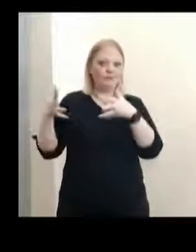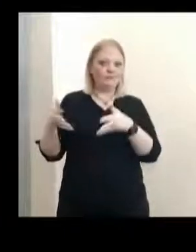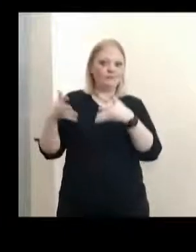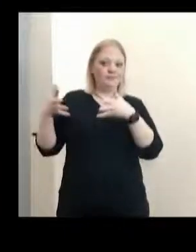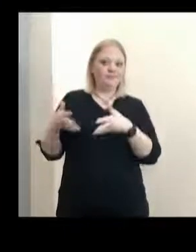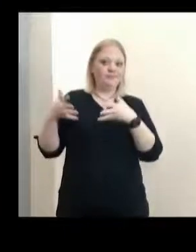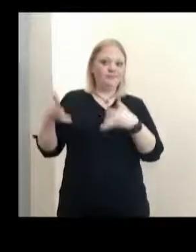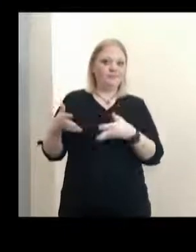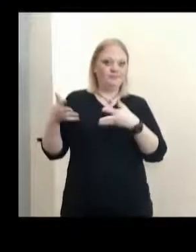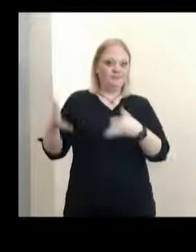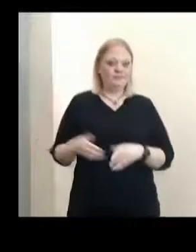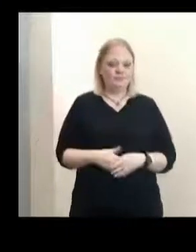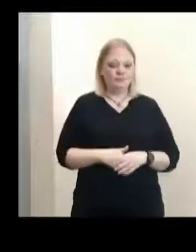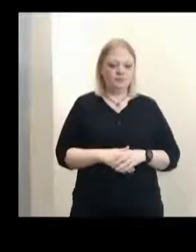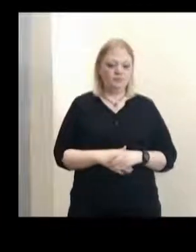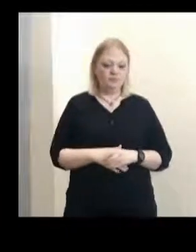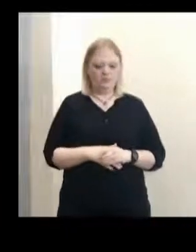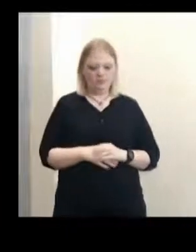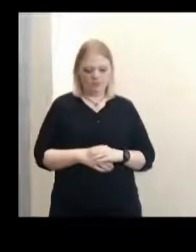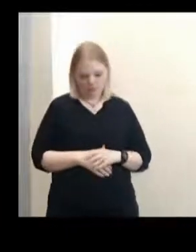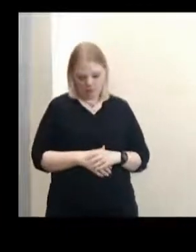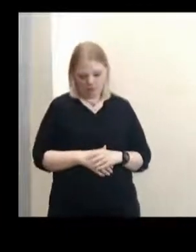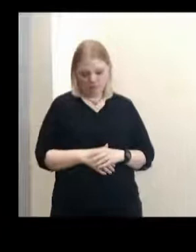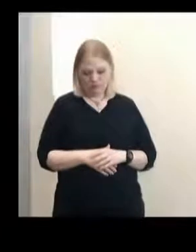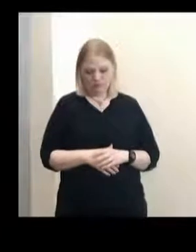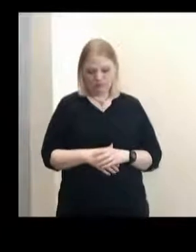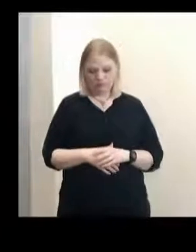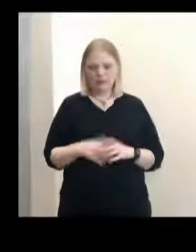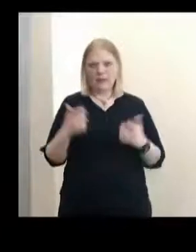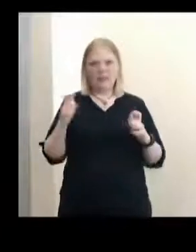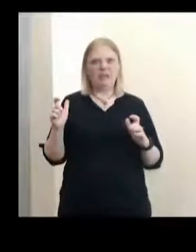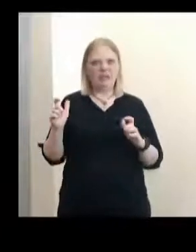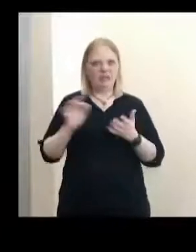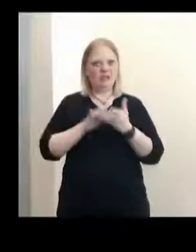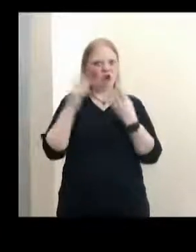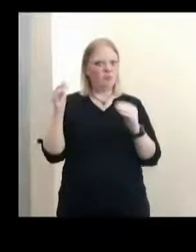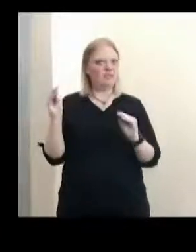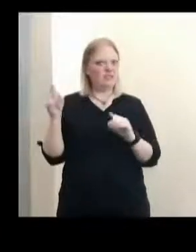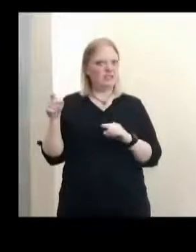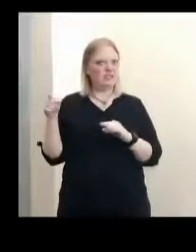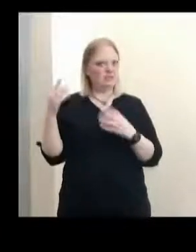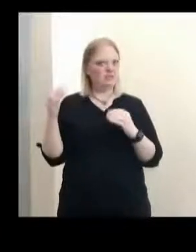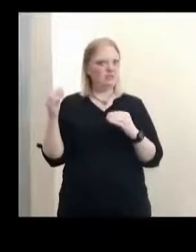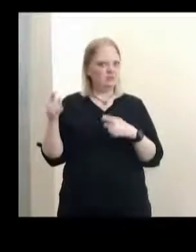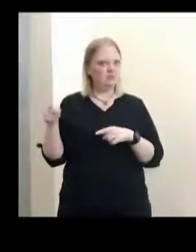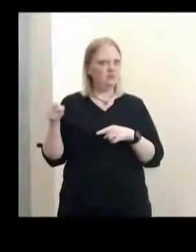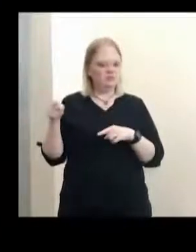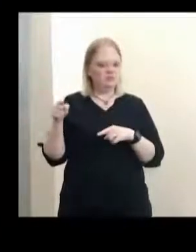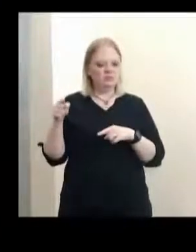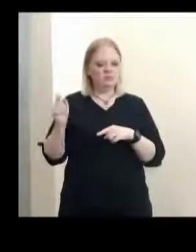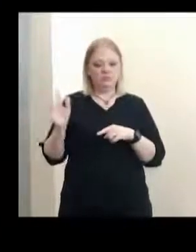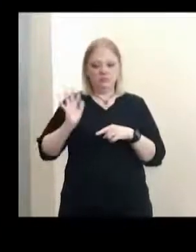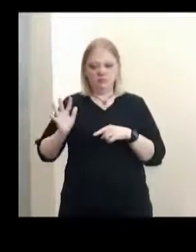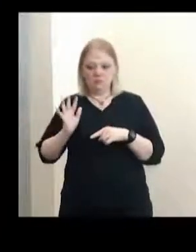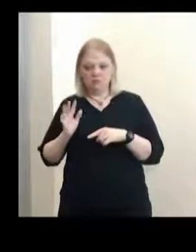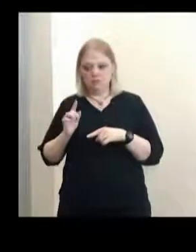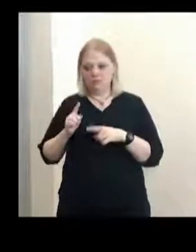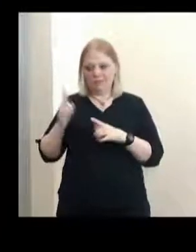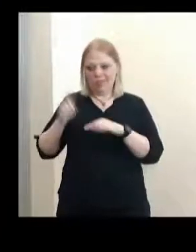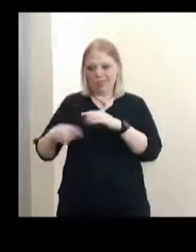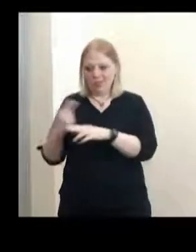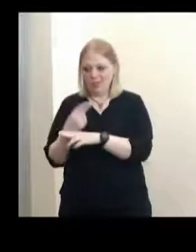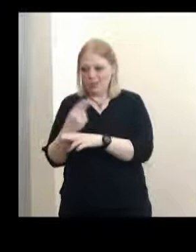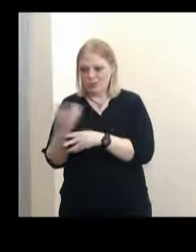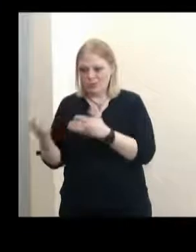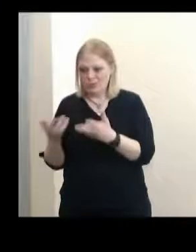in a major pharmacy chain that was doing previously nursing home doses. They couldn't be used for anything else. They